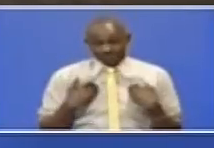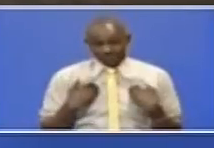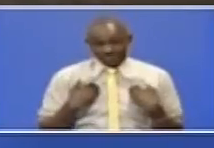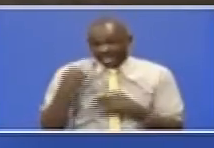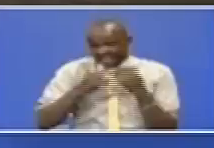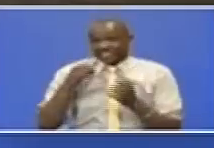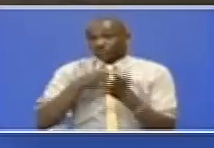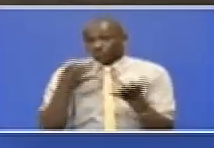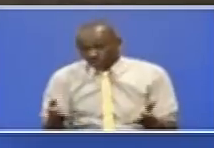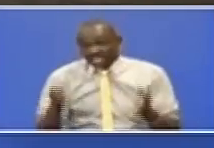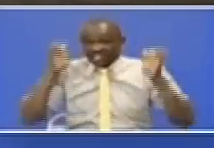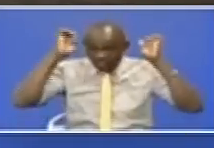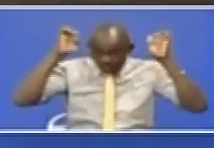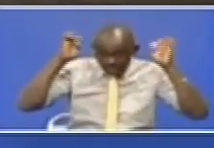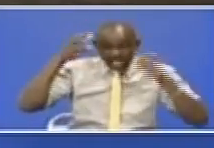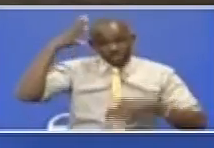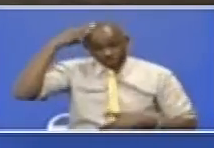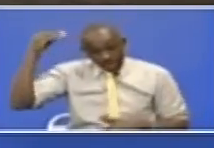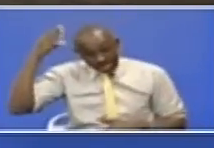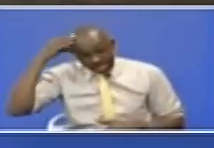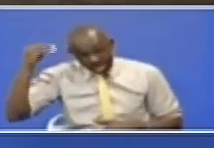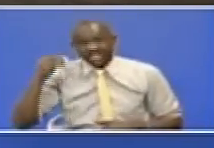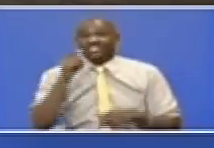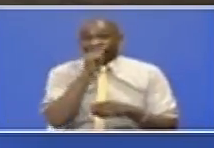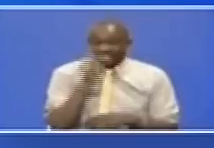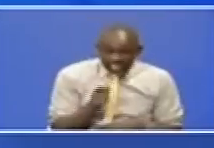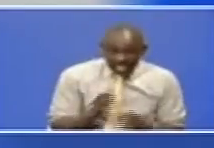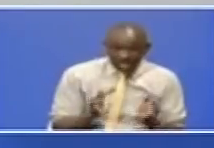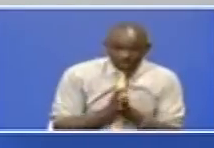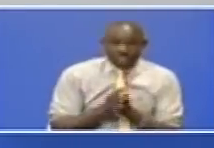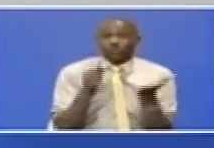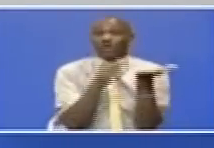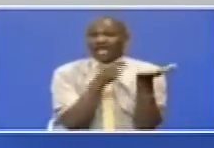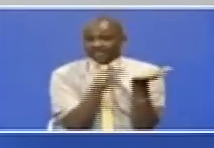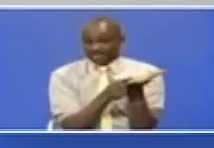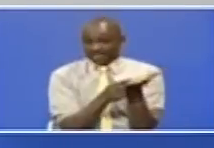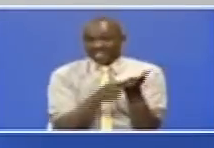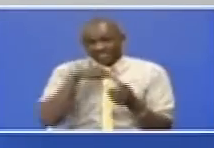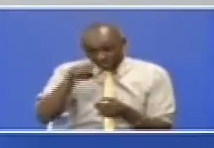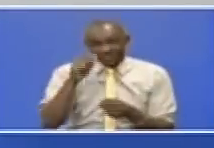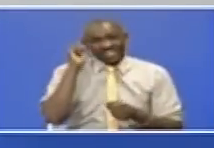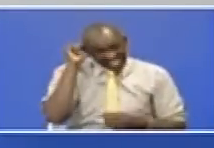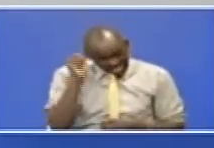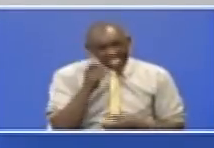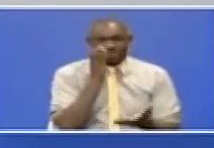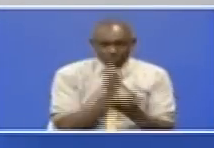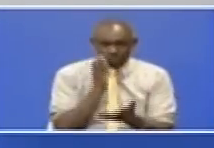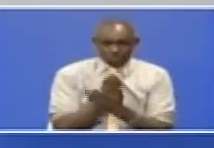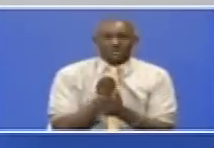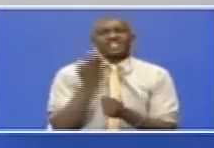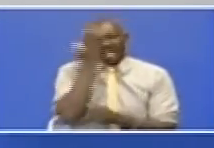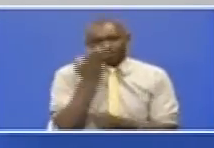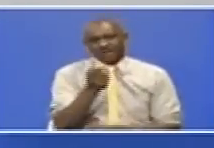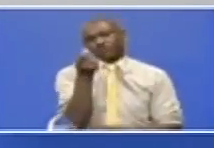countries include Ethiopia, Somalia, Tanzania, and Uganda, making Kenya a meat deficit